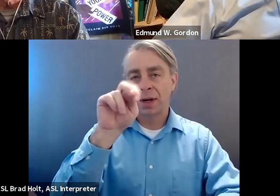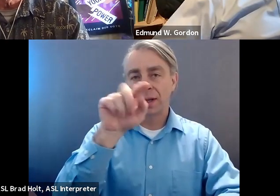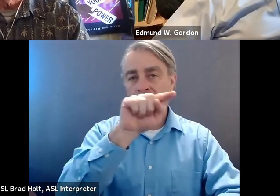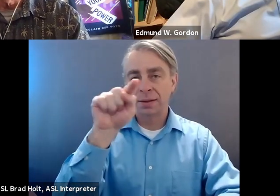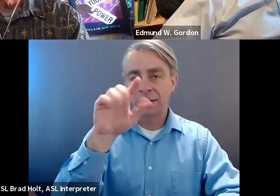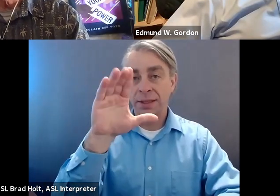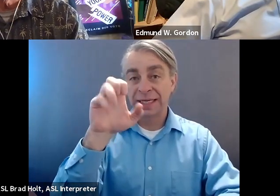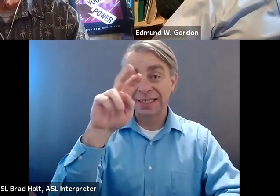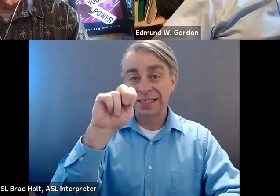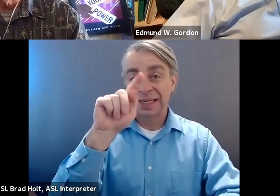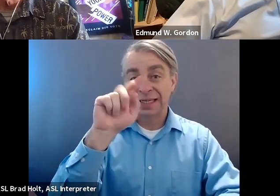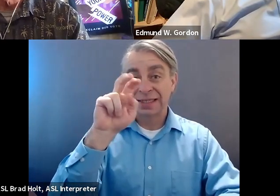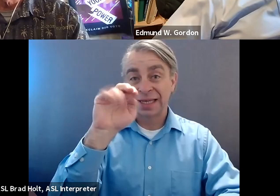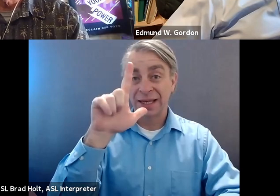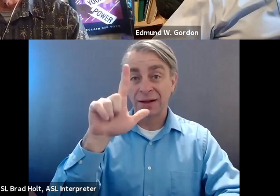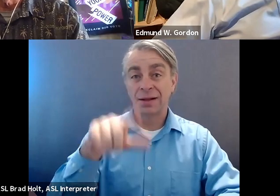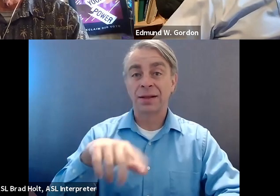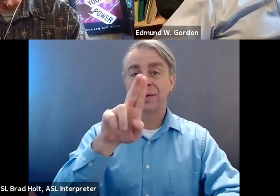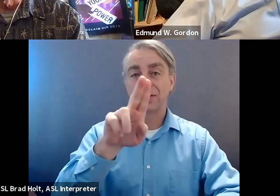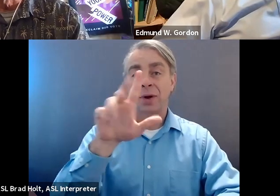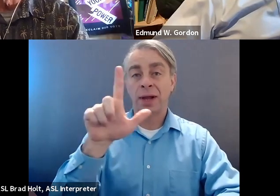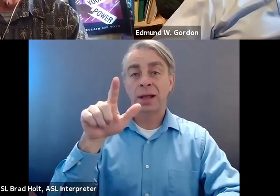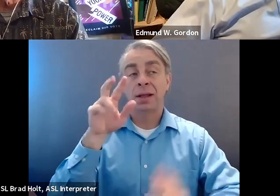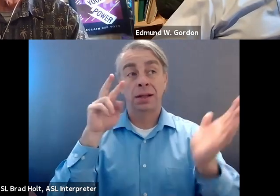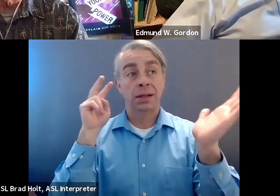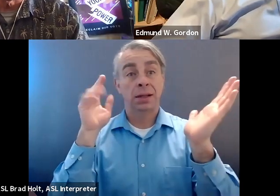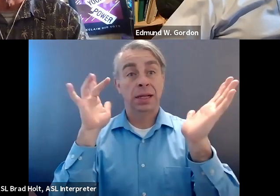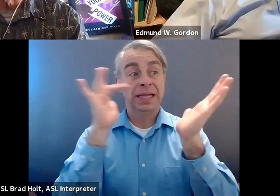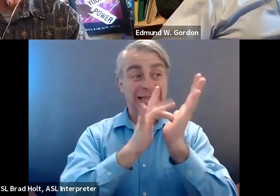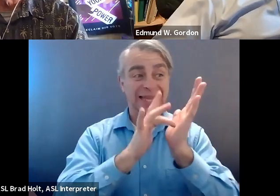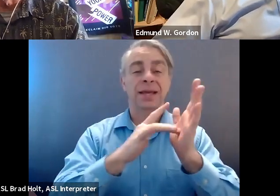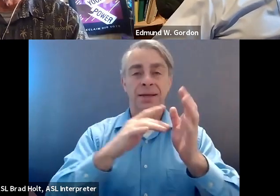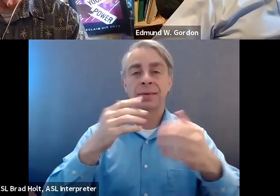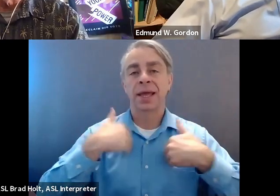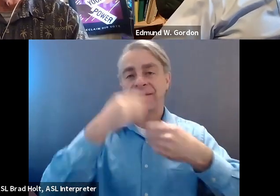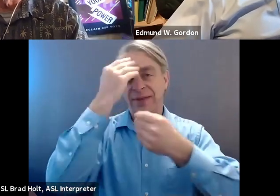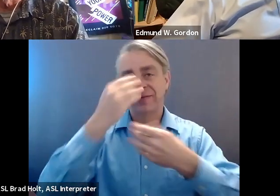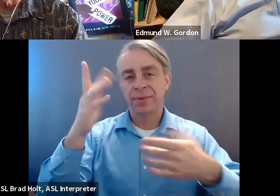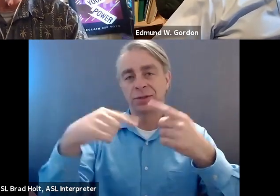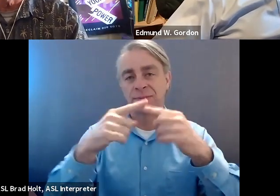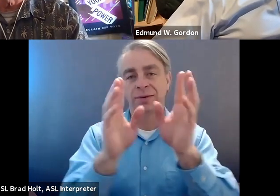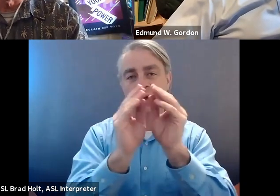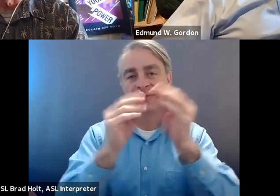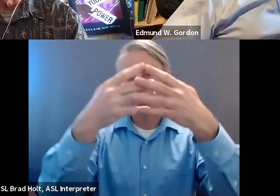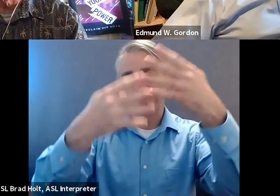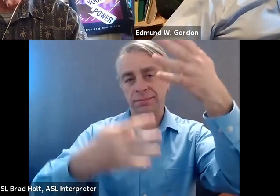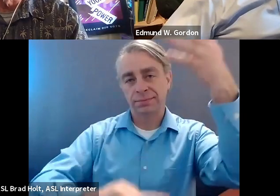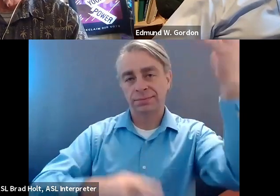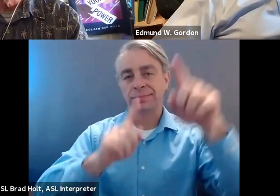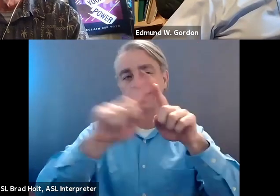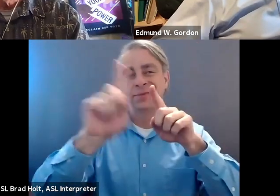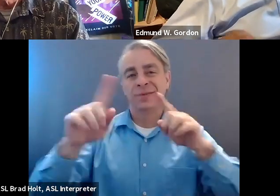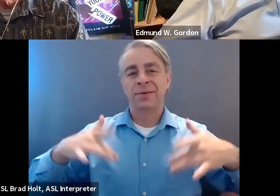Gordon-Centennial link there, and you'll see details about the conference as well as other events planned for this